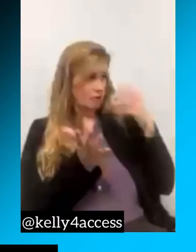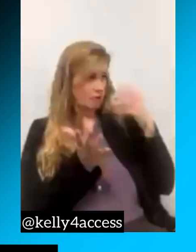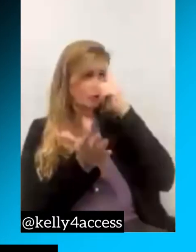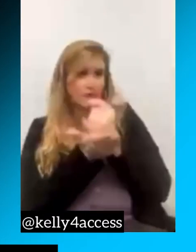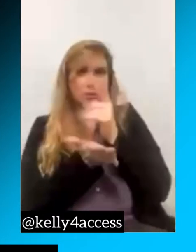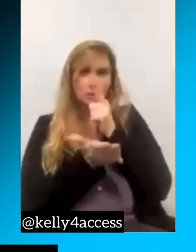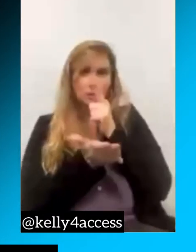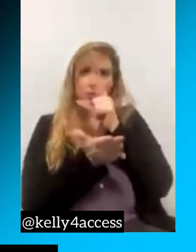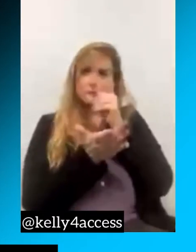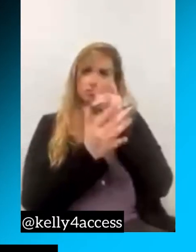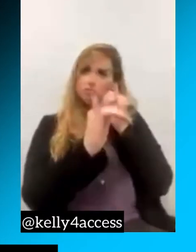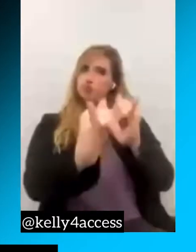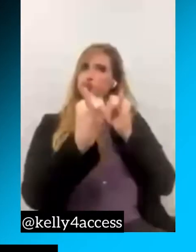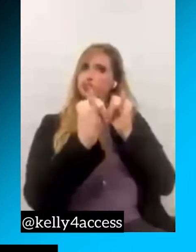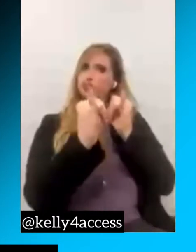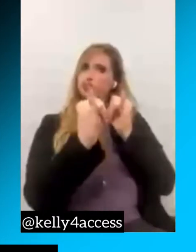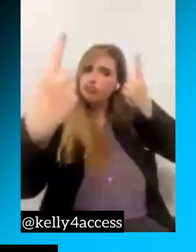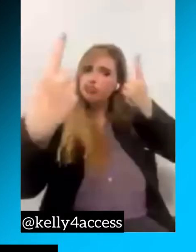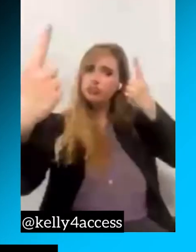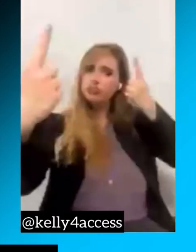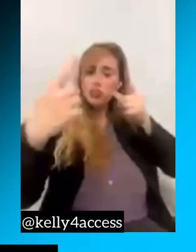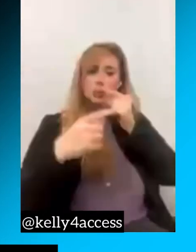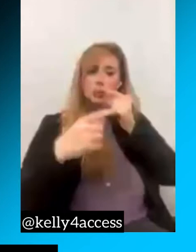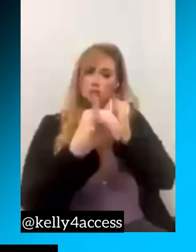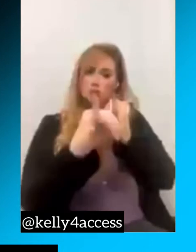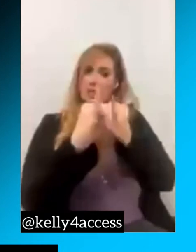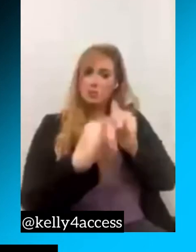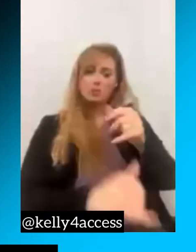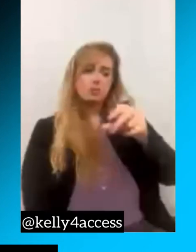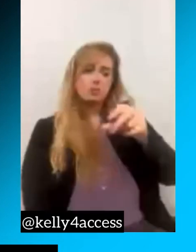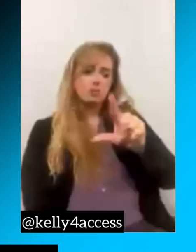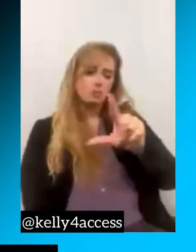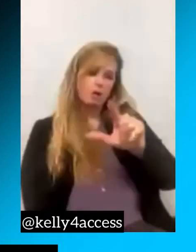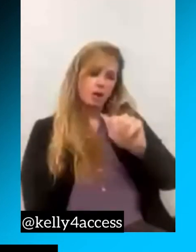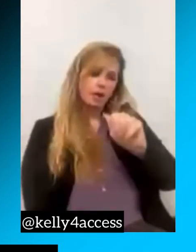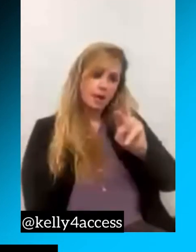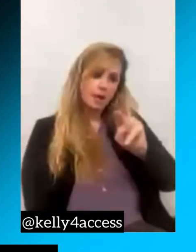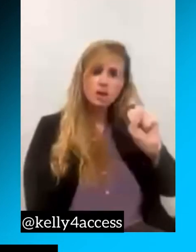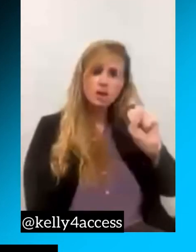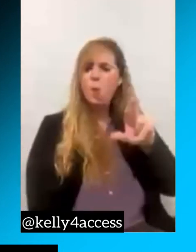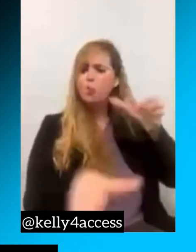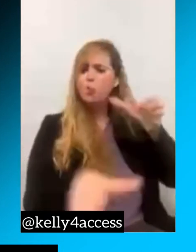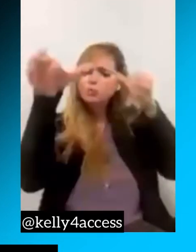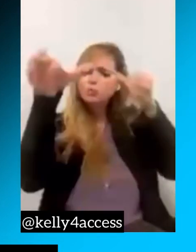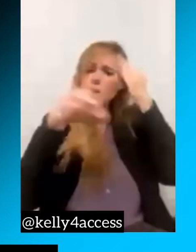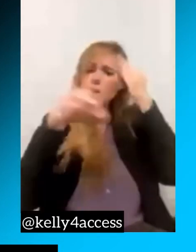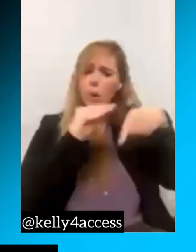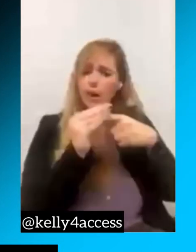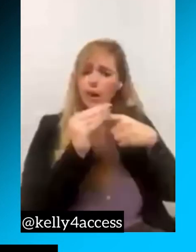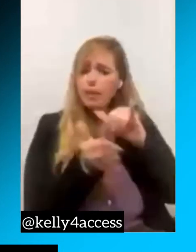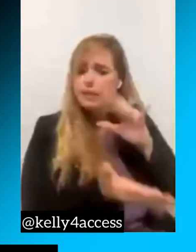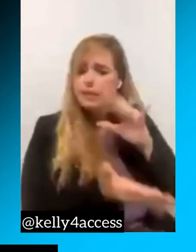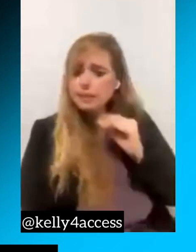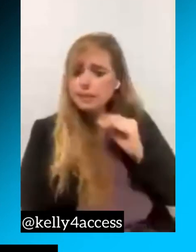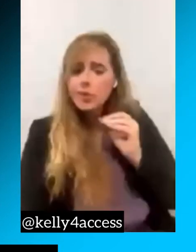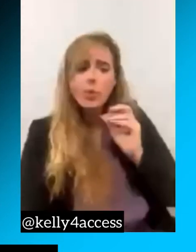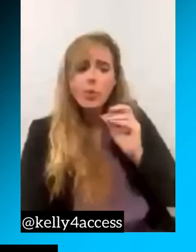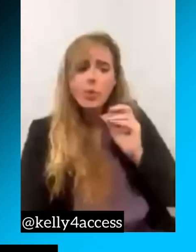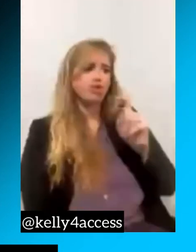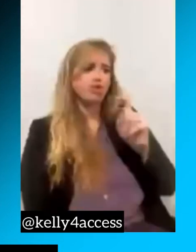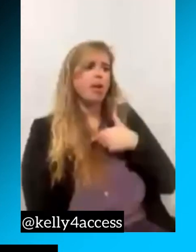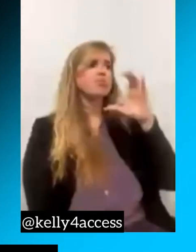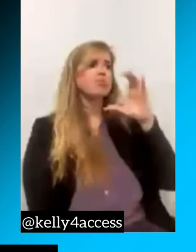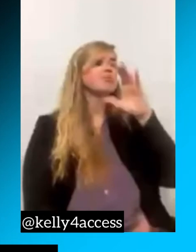or knows a lot about polyamory? Or should I seek out anyone? And in the article, I talked